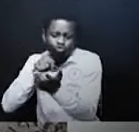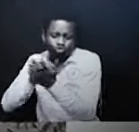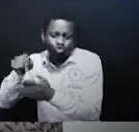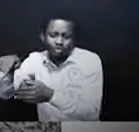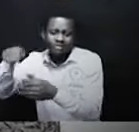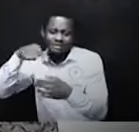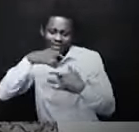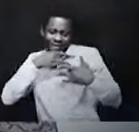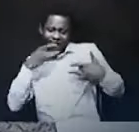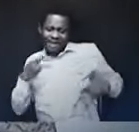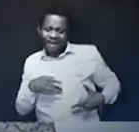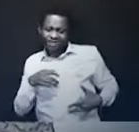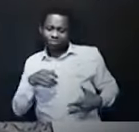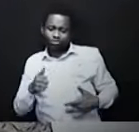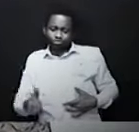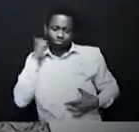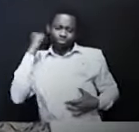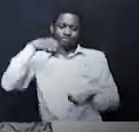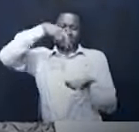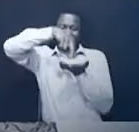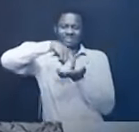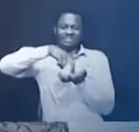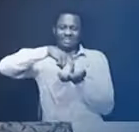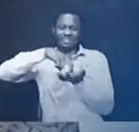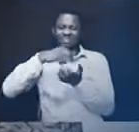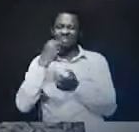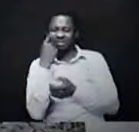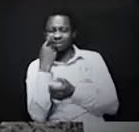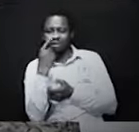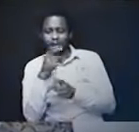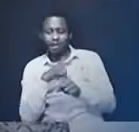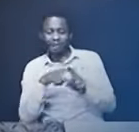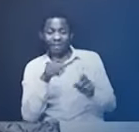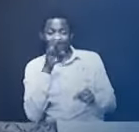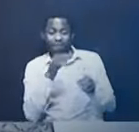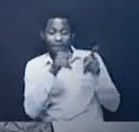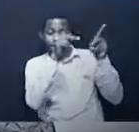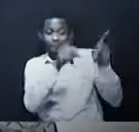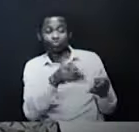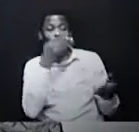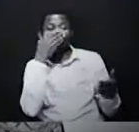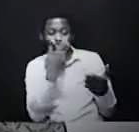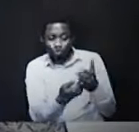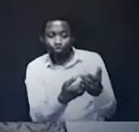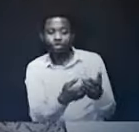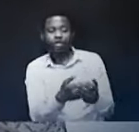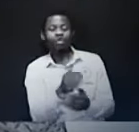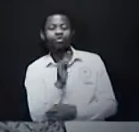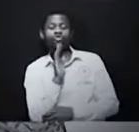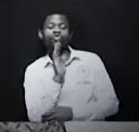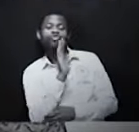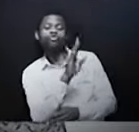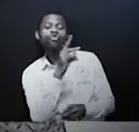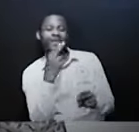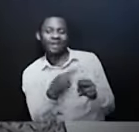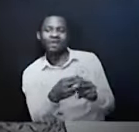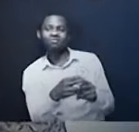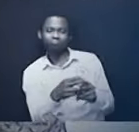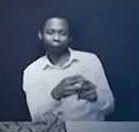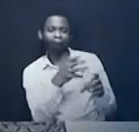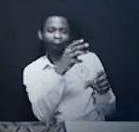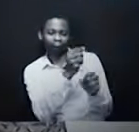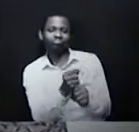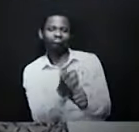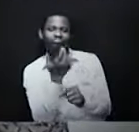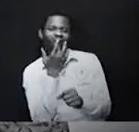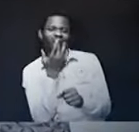nso akume muno na one koto no kra umuno." But a good name will purchase favors for you without any compulsion. Na nso di empower